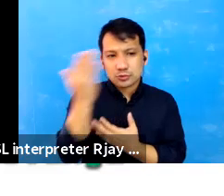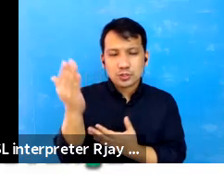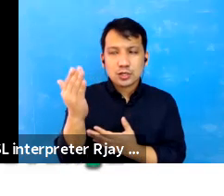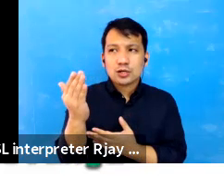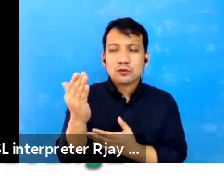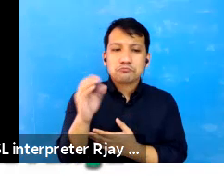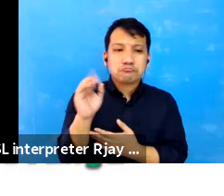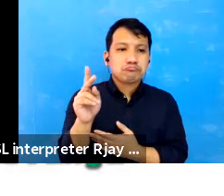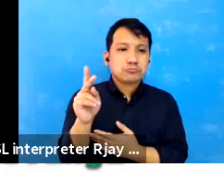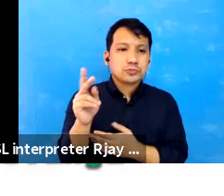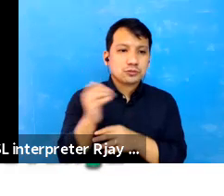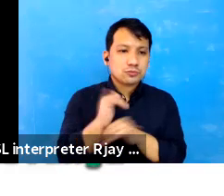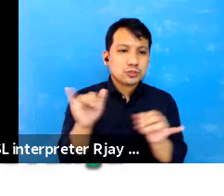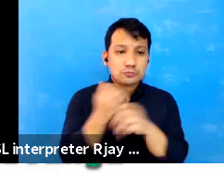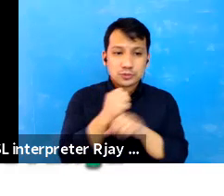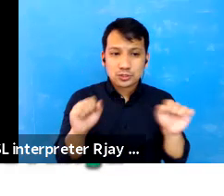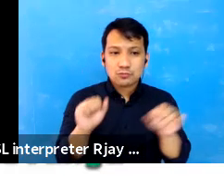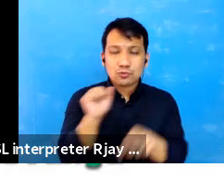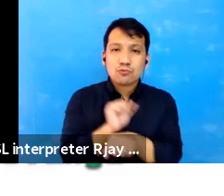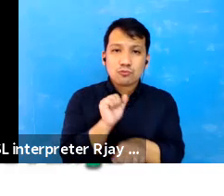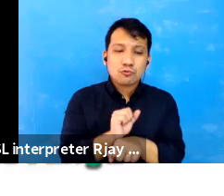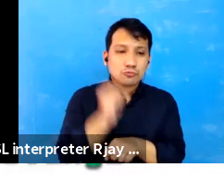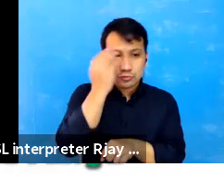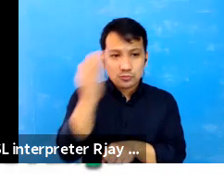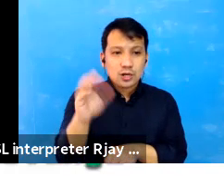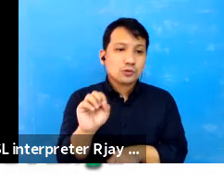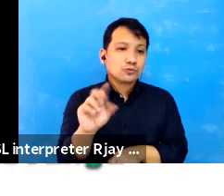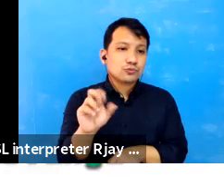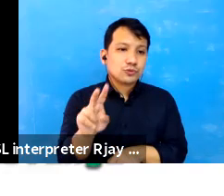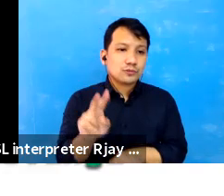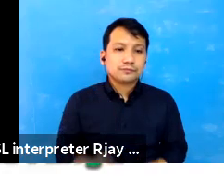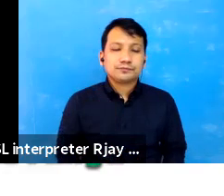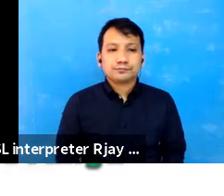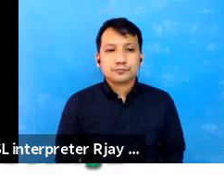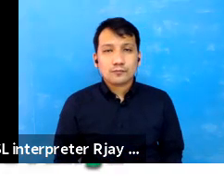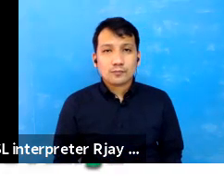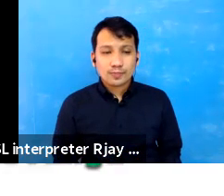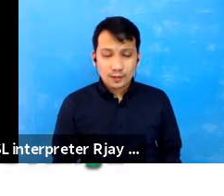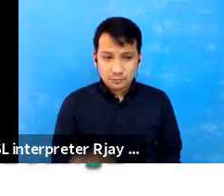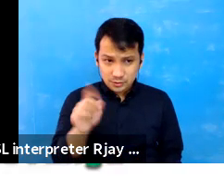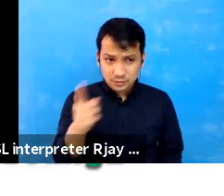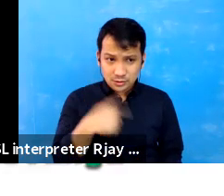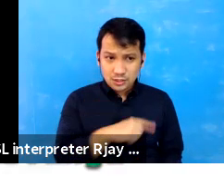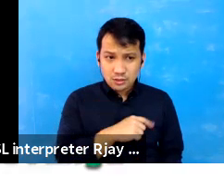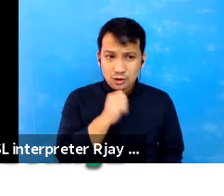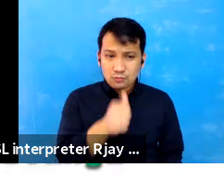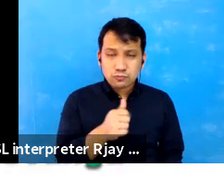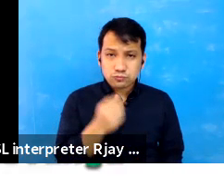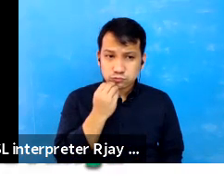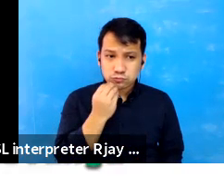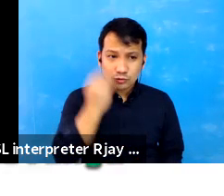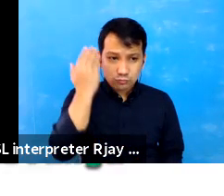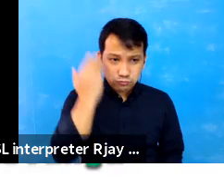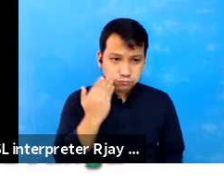Of course, keeping the safety of the workers at front. Although our nutrition indicators have